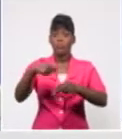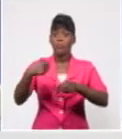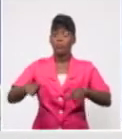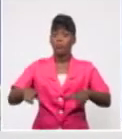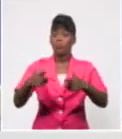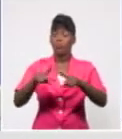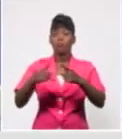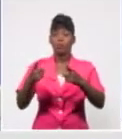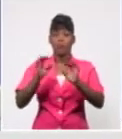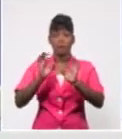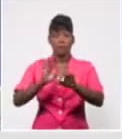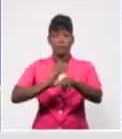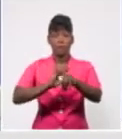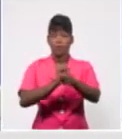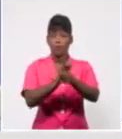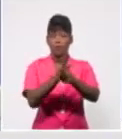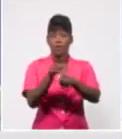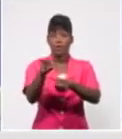accumulate